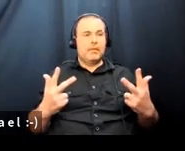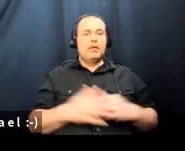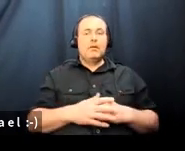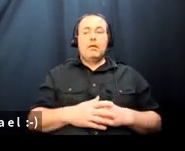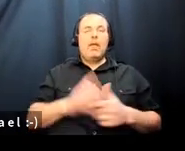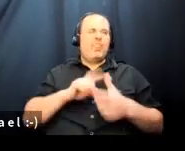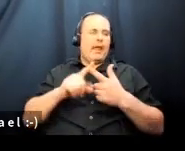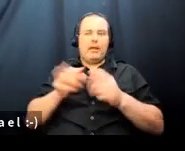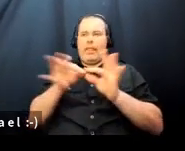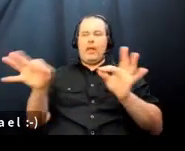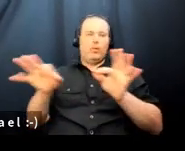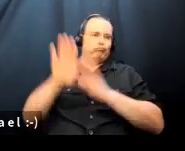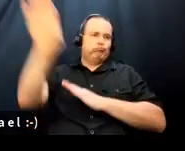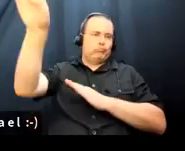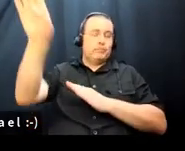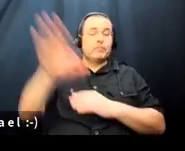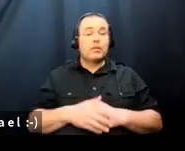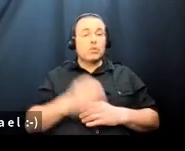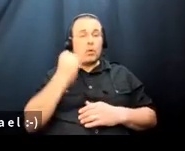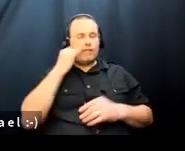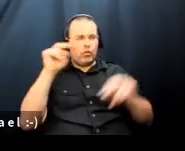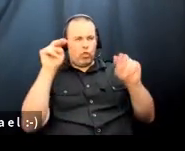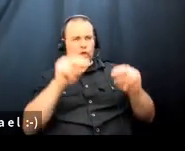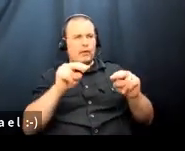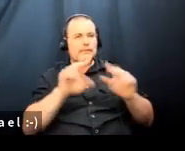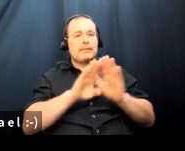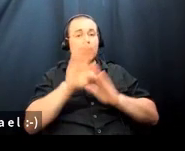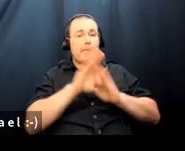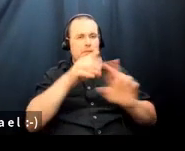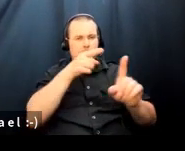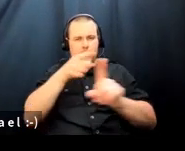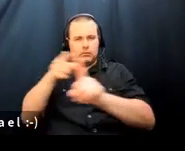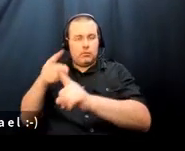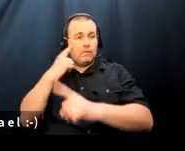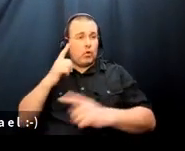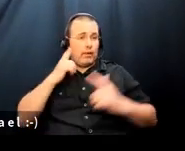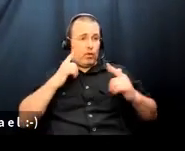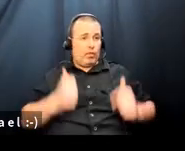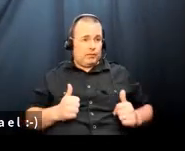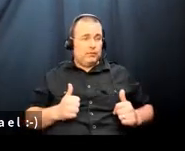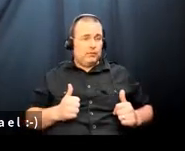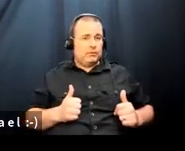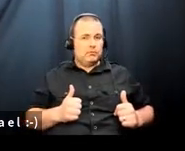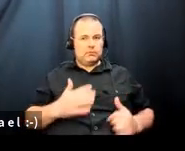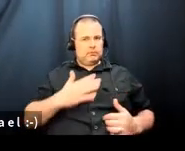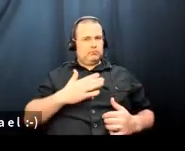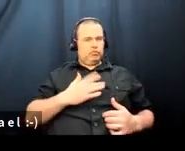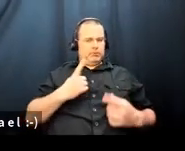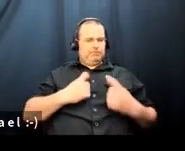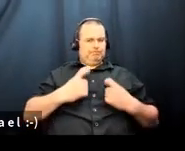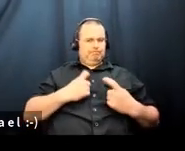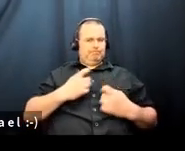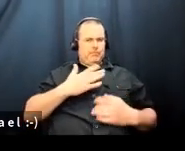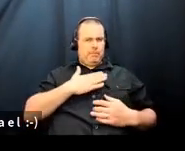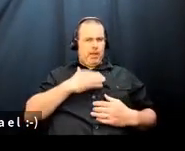loss, here are some things you want to ask yourself. Does my child look and act like other children their age?